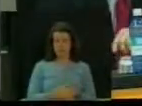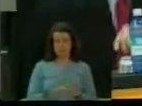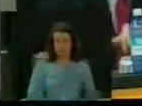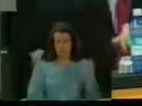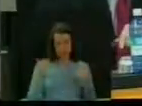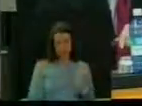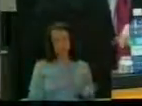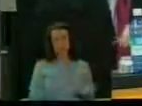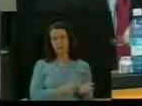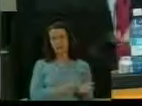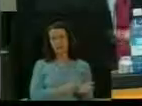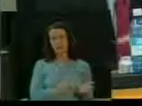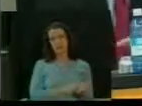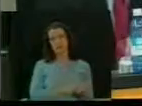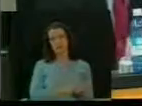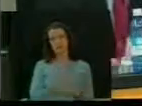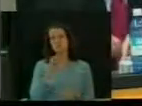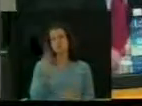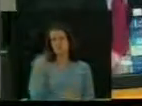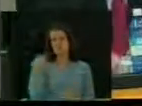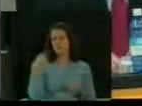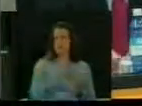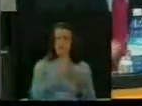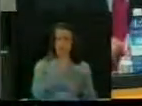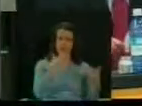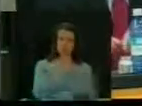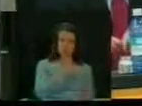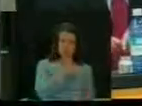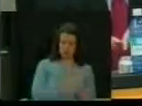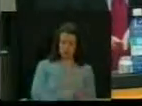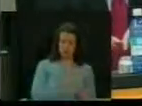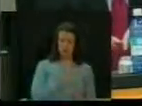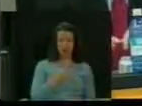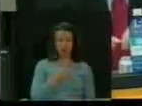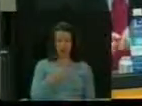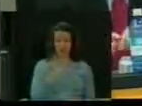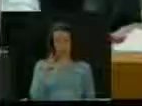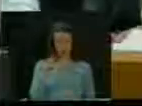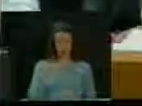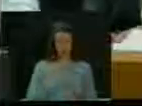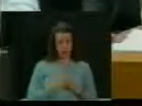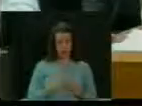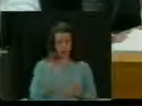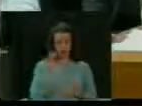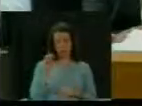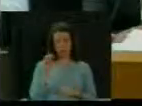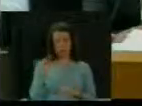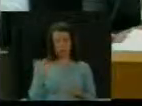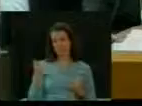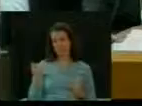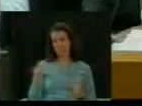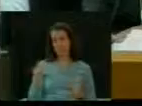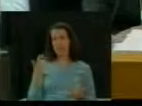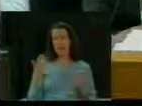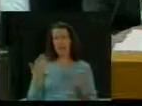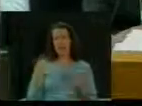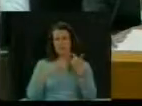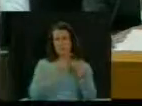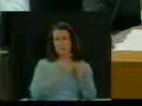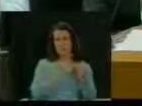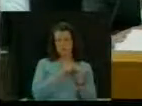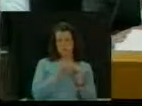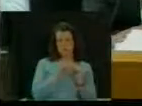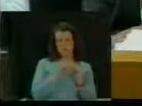Okay, 16 ayes and 3 noes, so motion passes. Next item. Mr. Chairman, first of all, thank you, Commissioners. I'd like